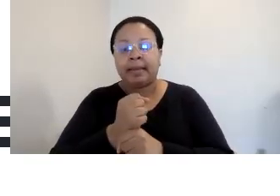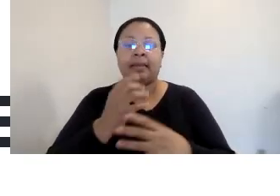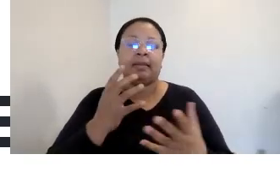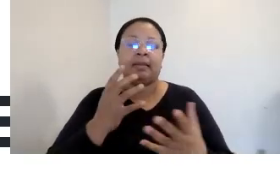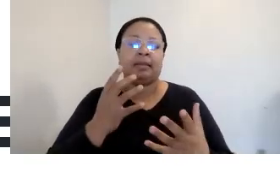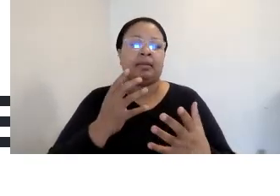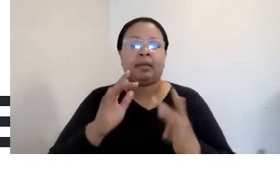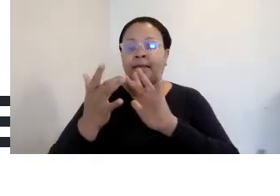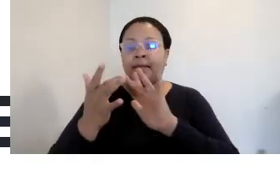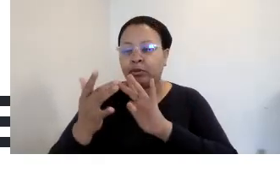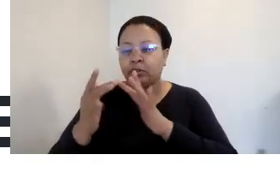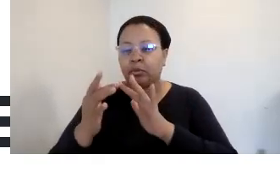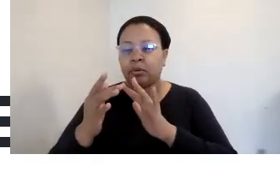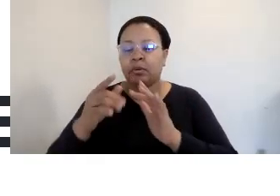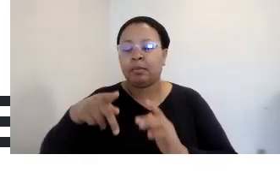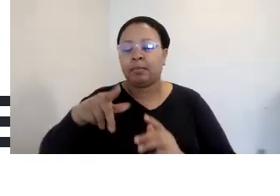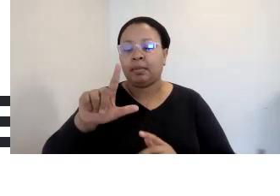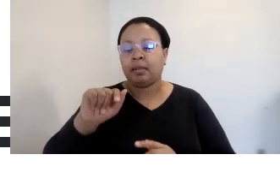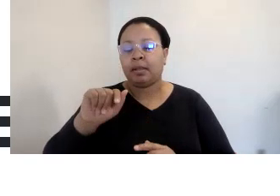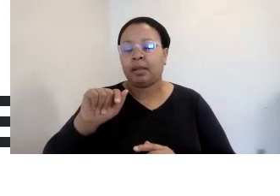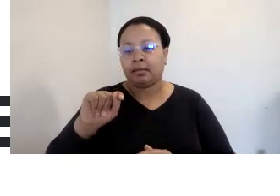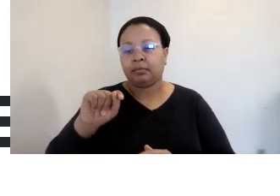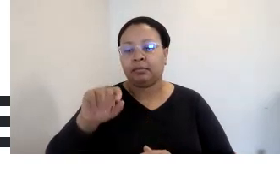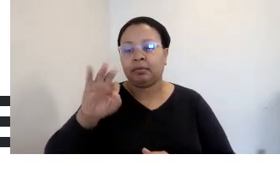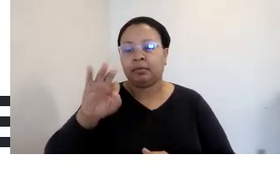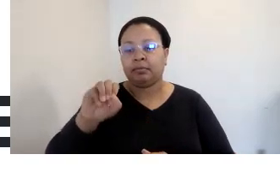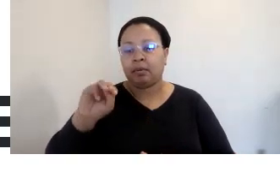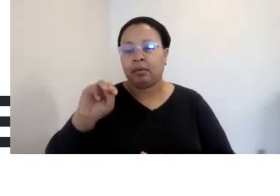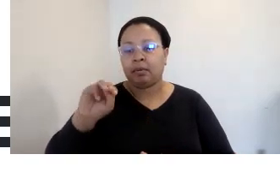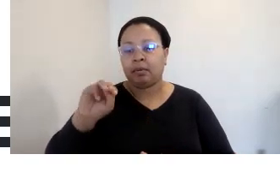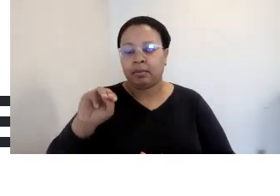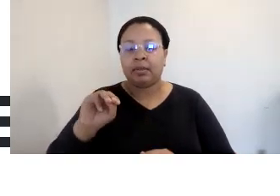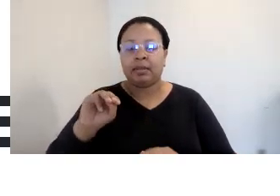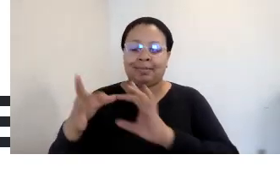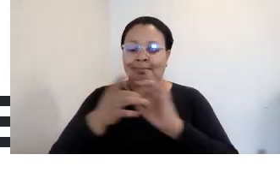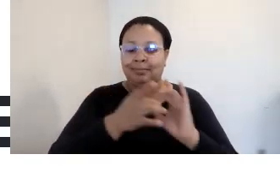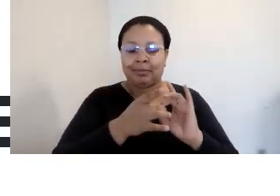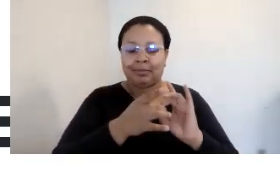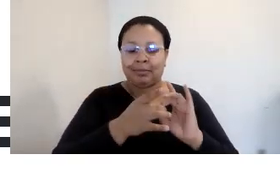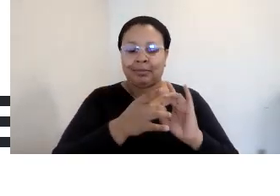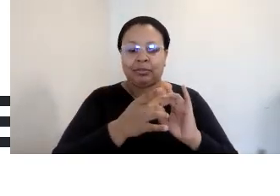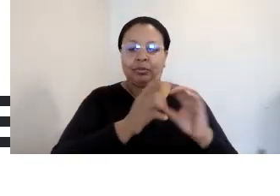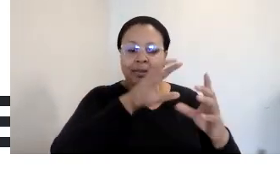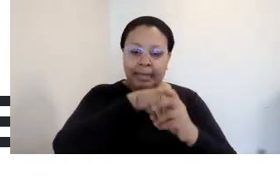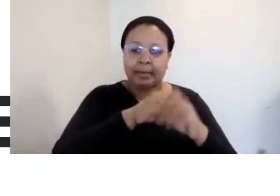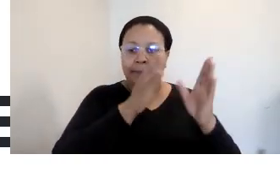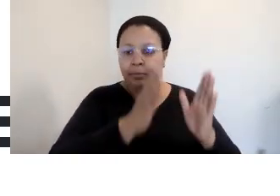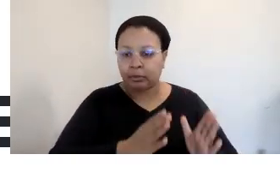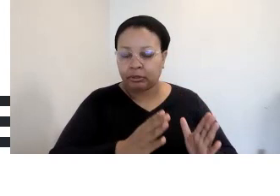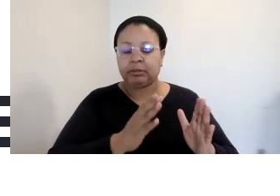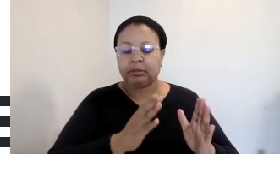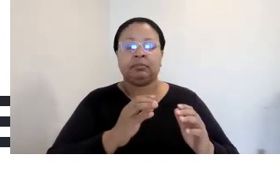virtual platform that went along with the in-person arm to make things accessible